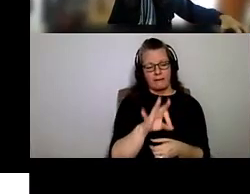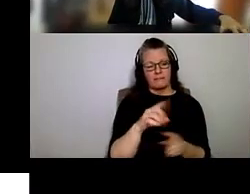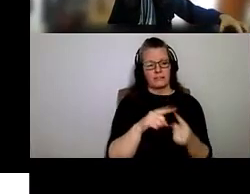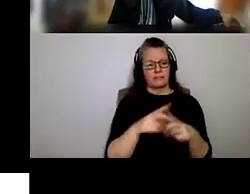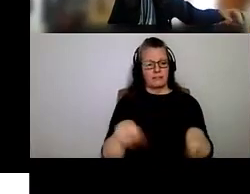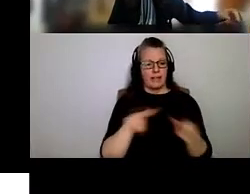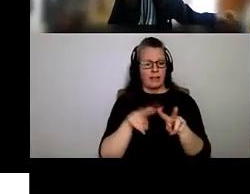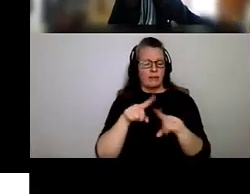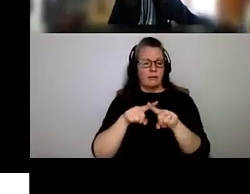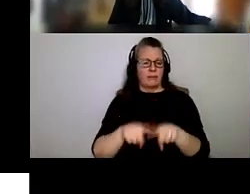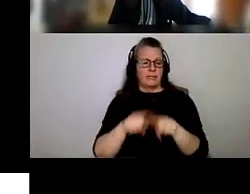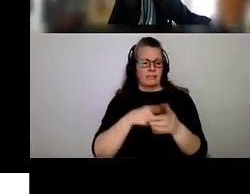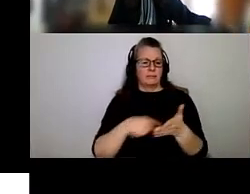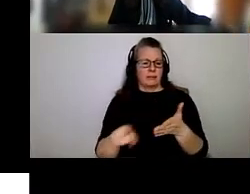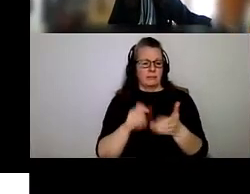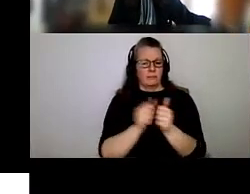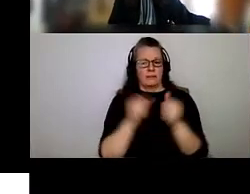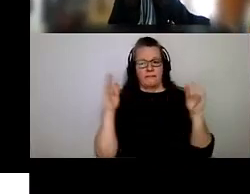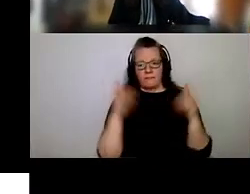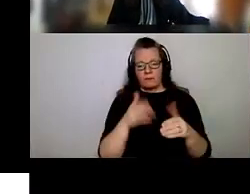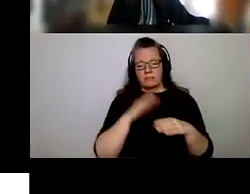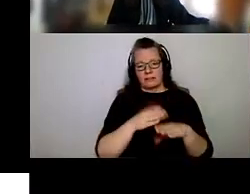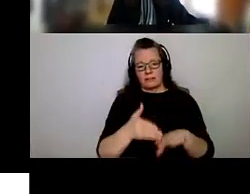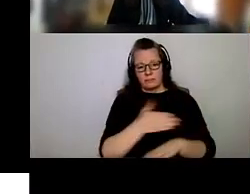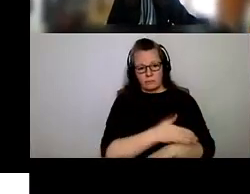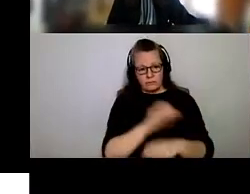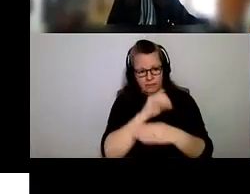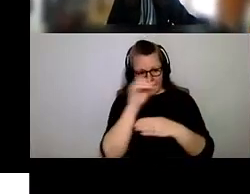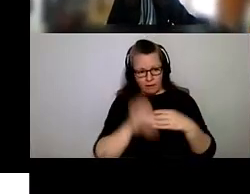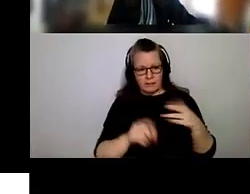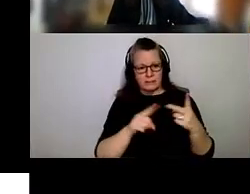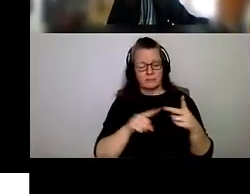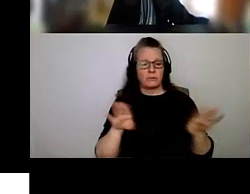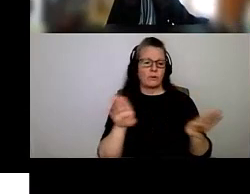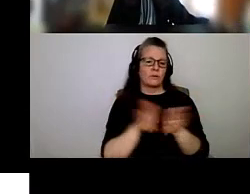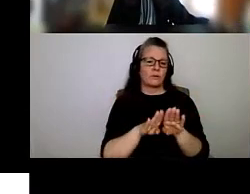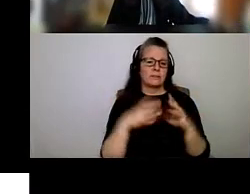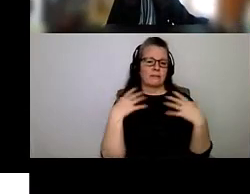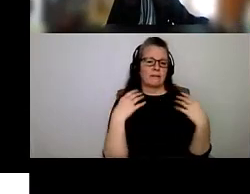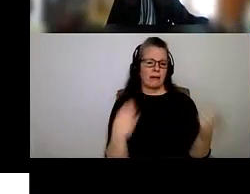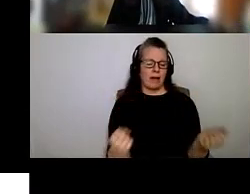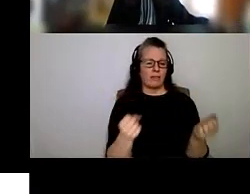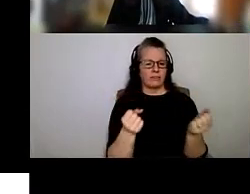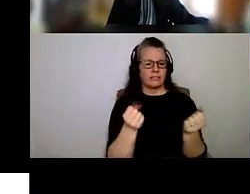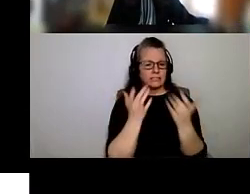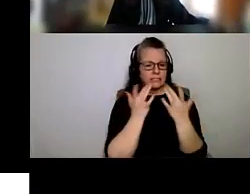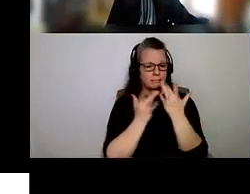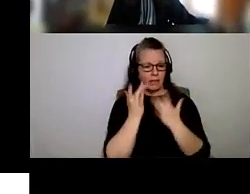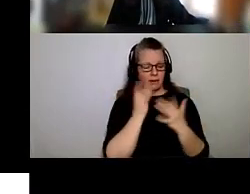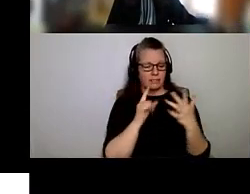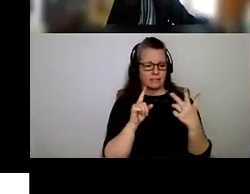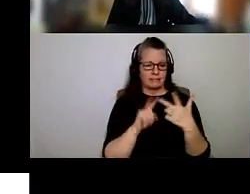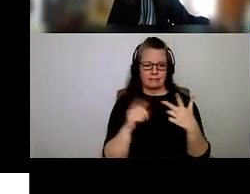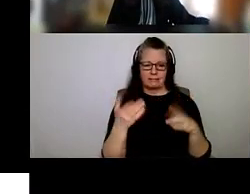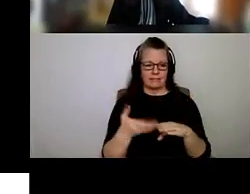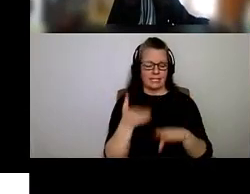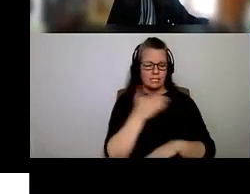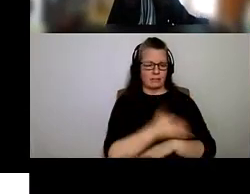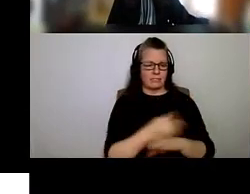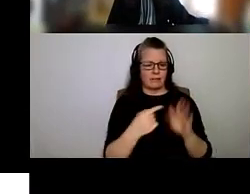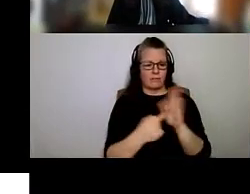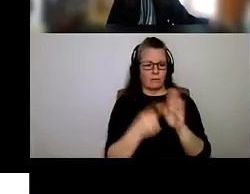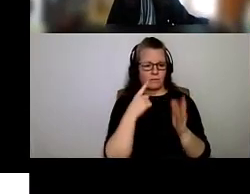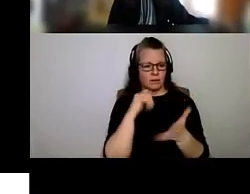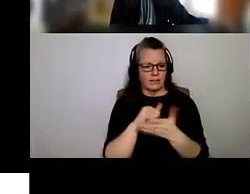a focus on improving outcomes, closing health disparities, and increasing affordability for the state. And